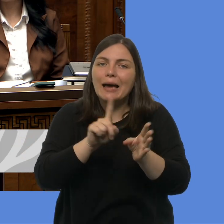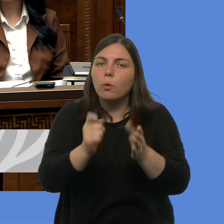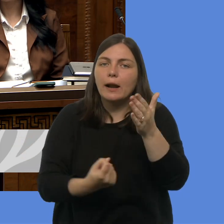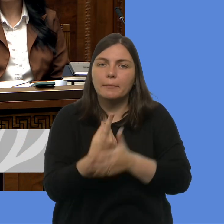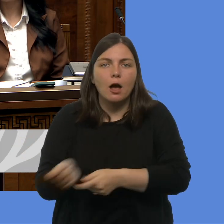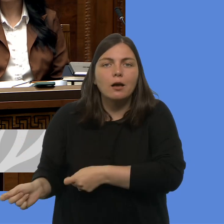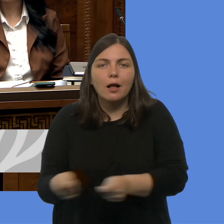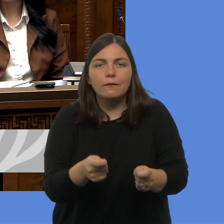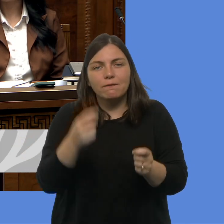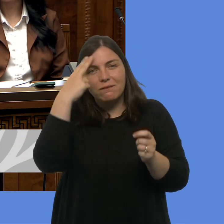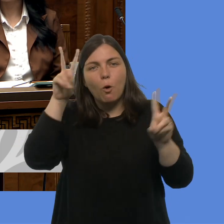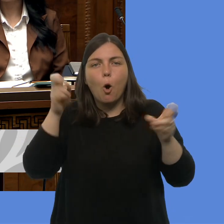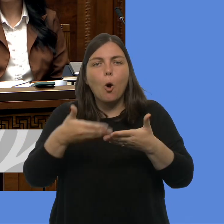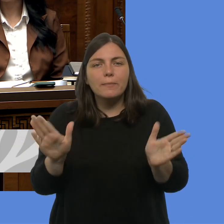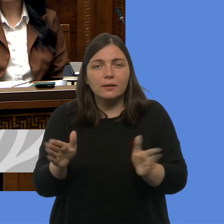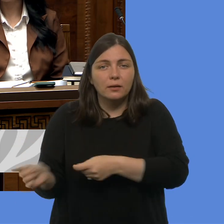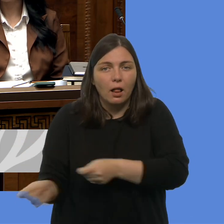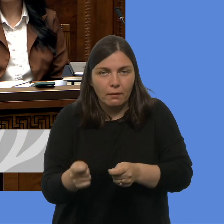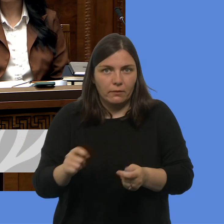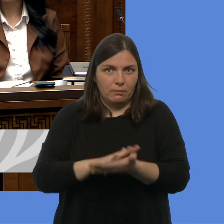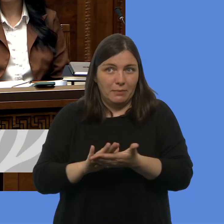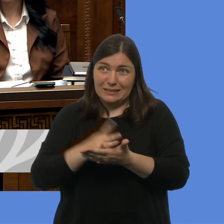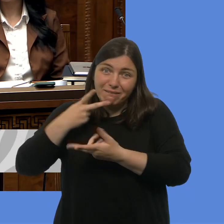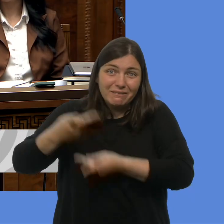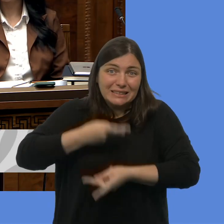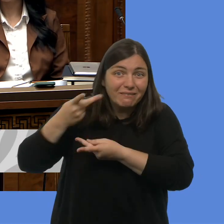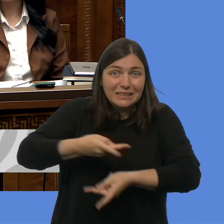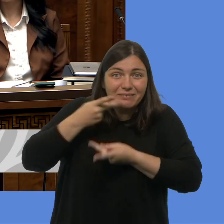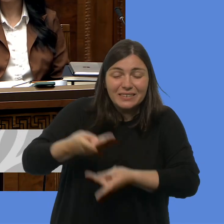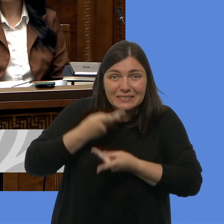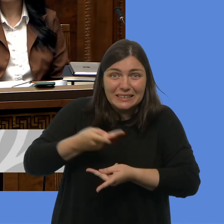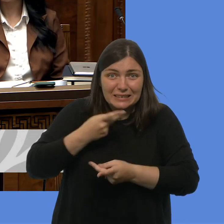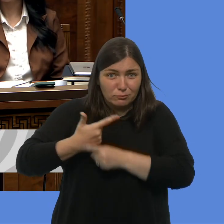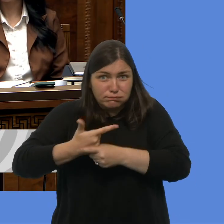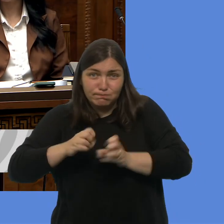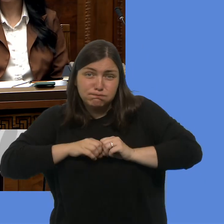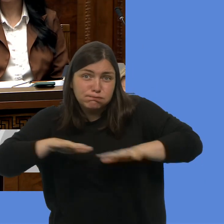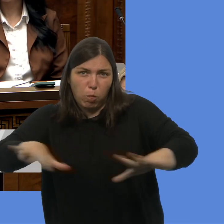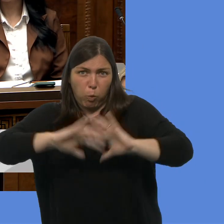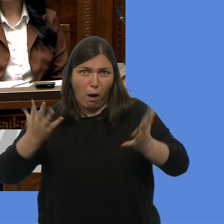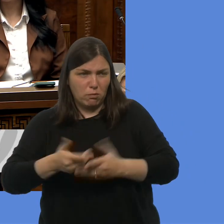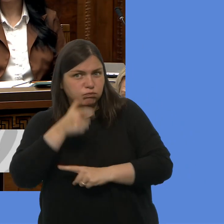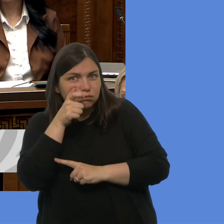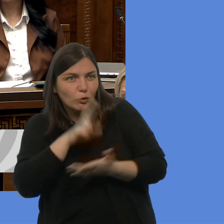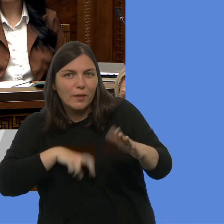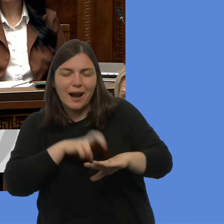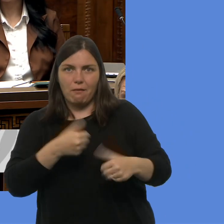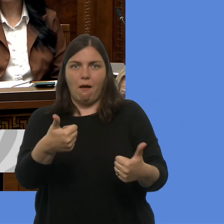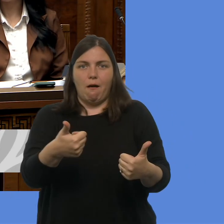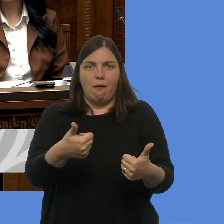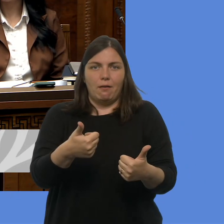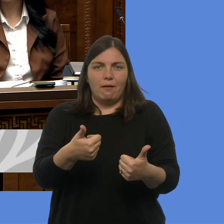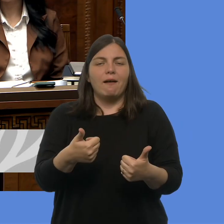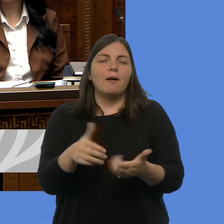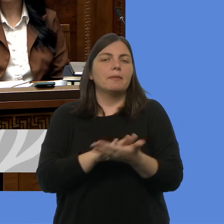terms of promoting us to that global business leaders and strengthen our reputation. So I think we're very much becoming a